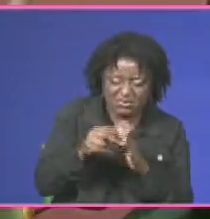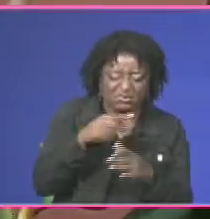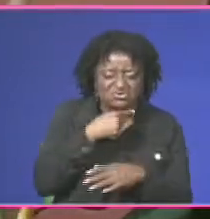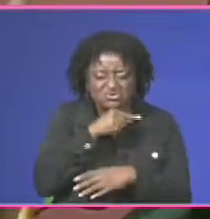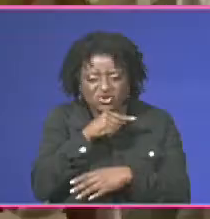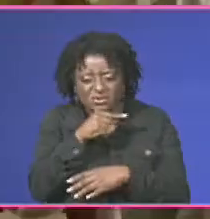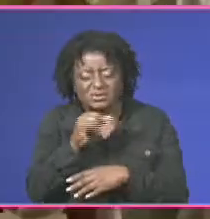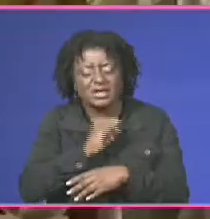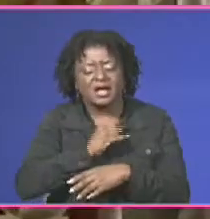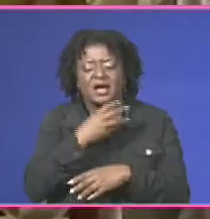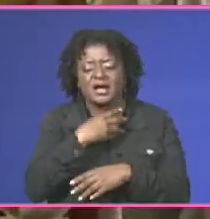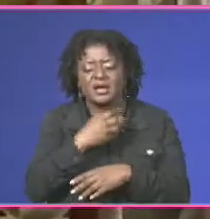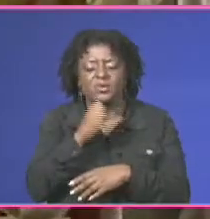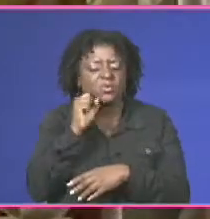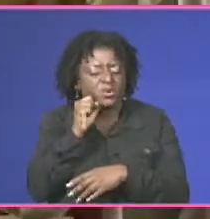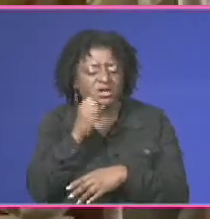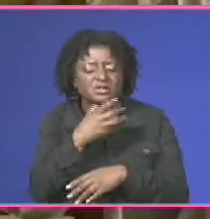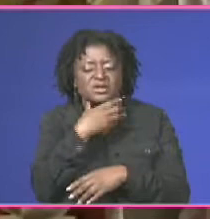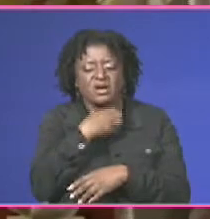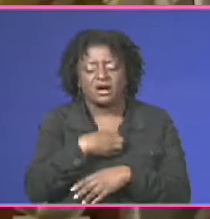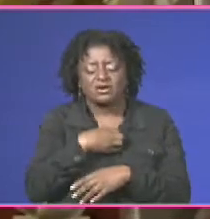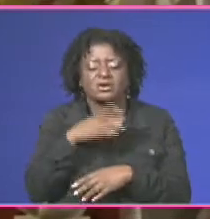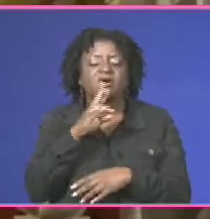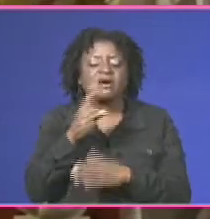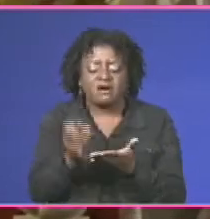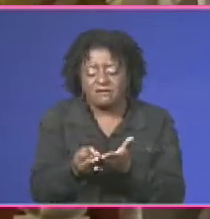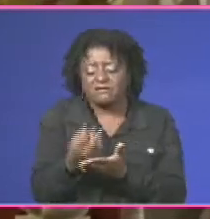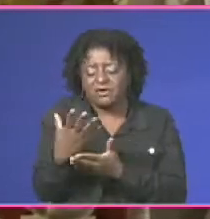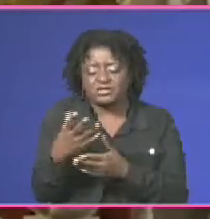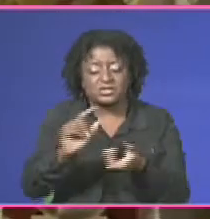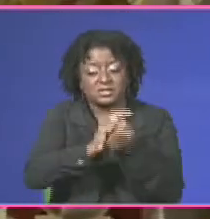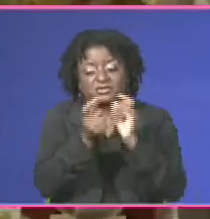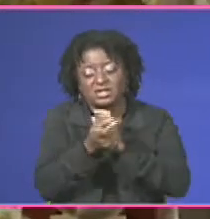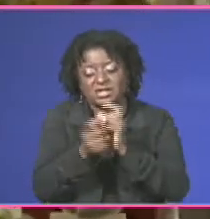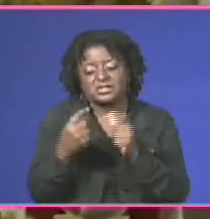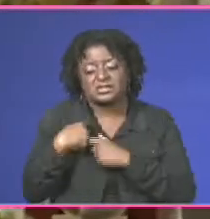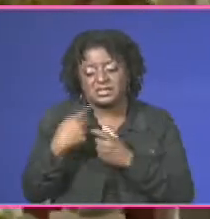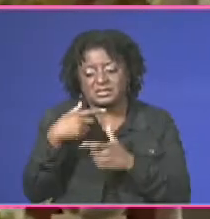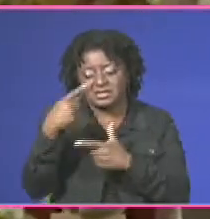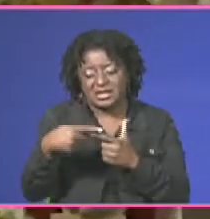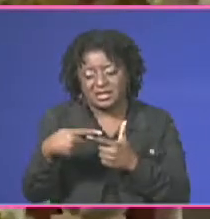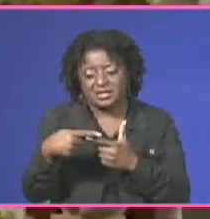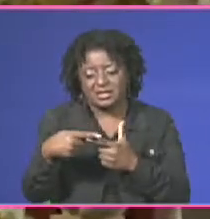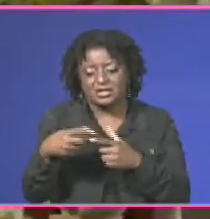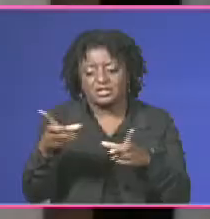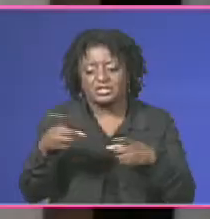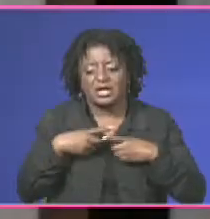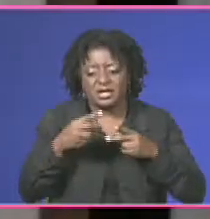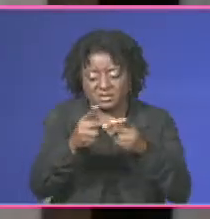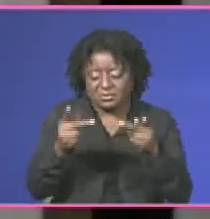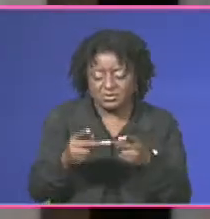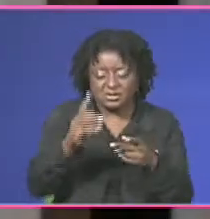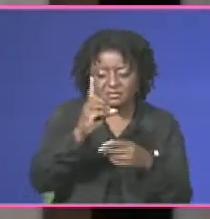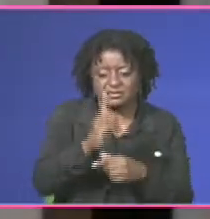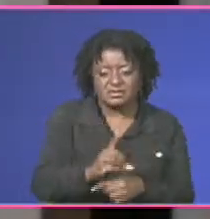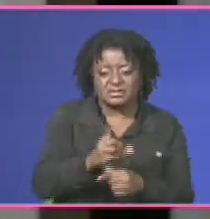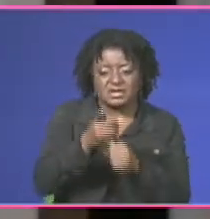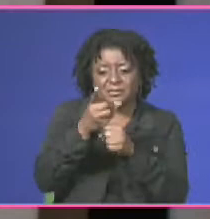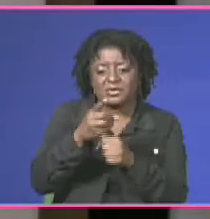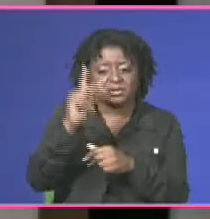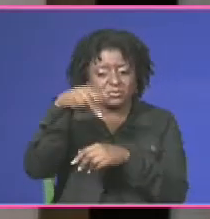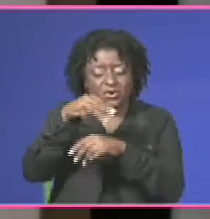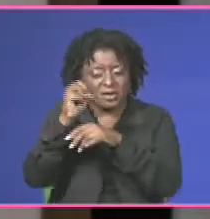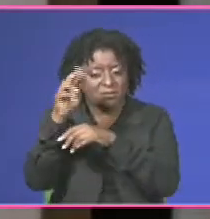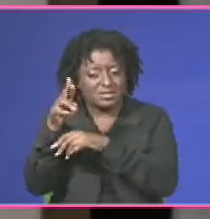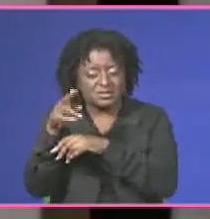was hungry. Her fortunes have changed drastically since then. Holding the post of Deputy Prime Minister meant she'd held the highest post of